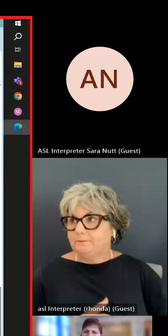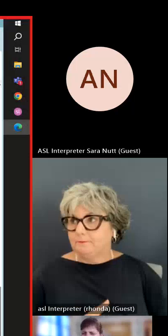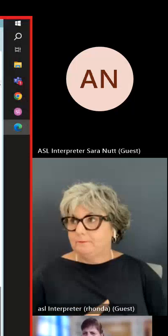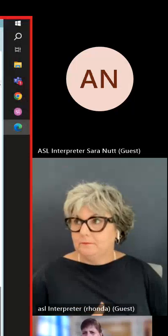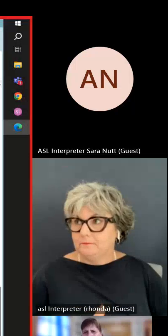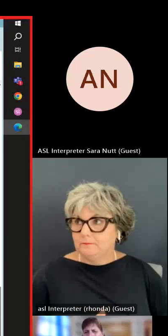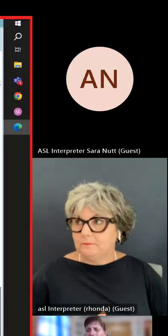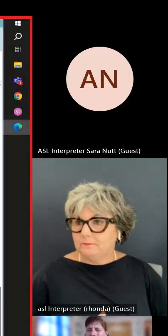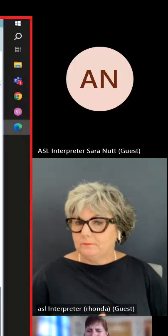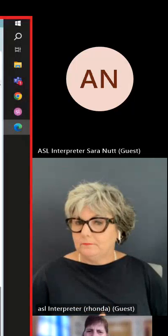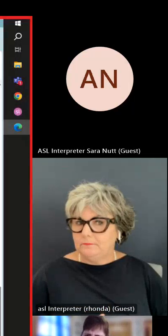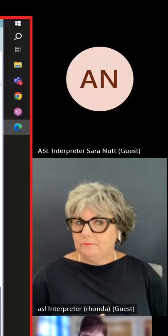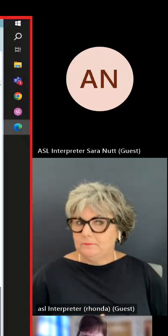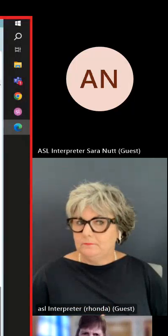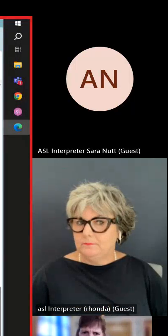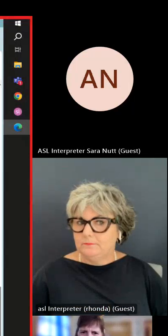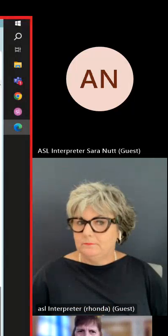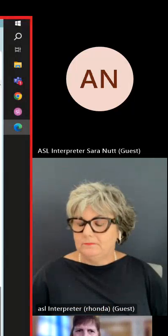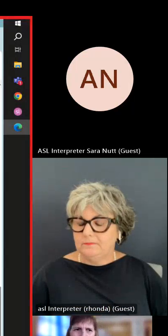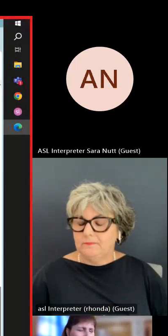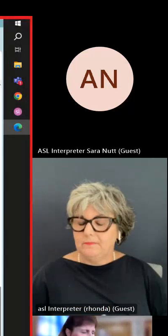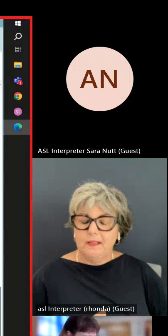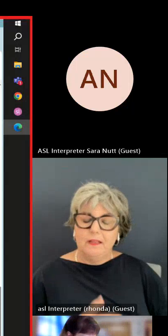So how do you tell a story with data?